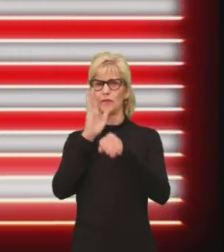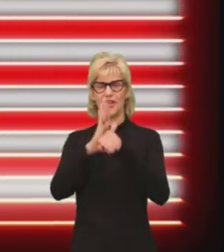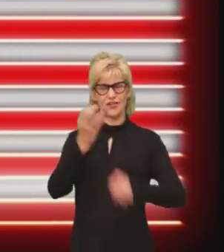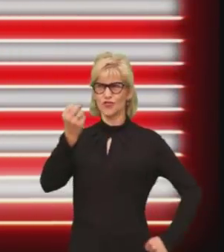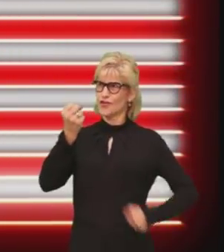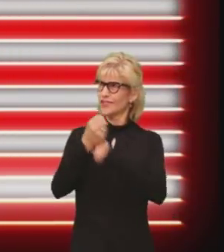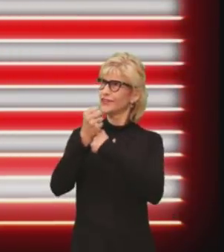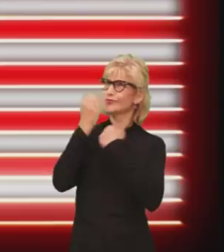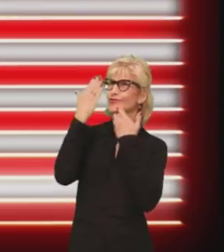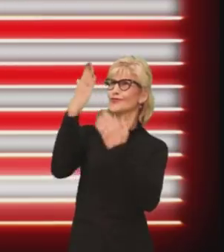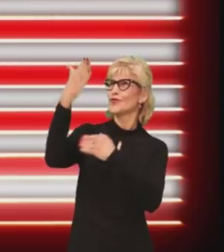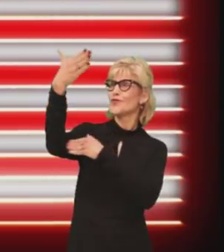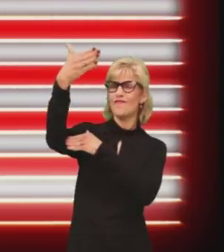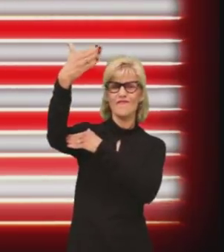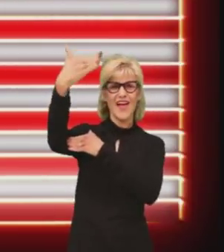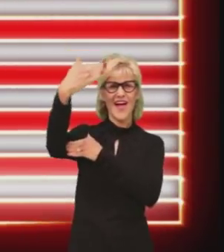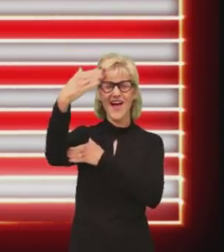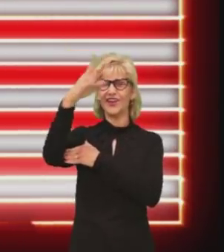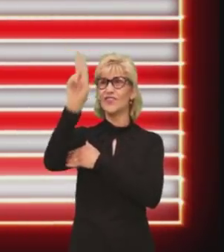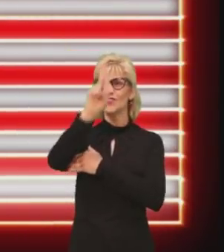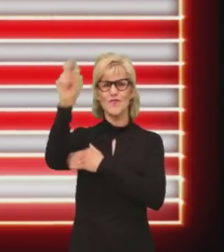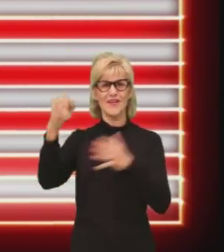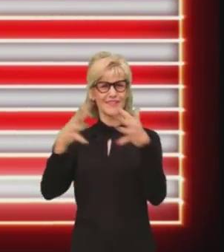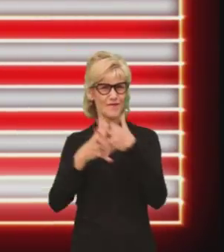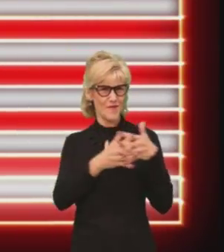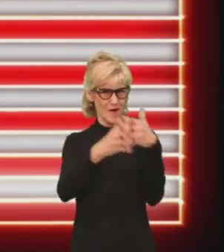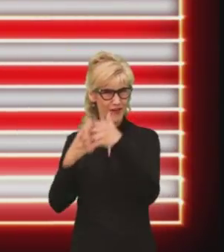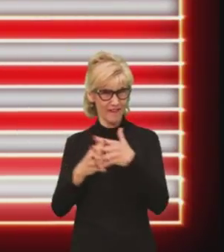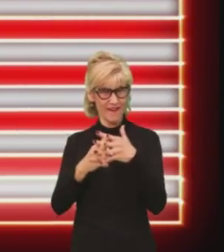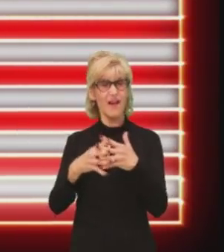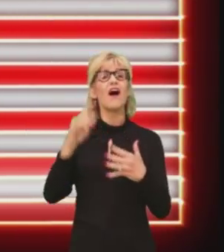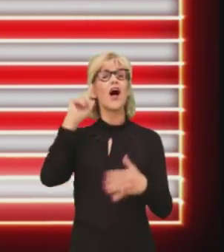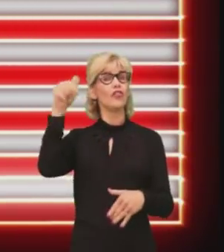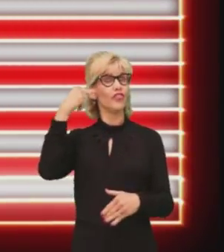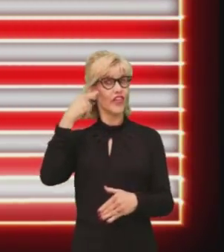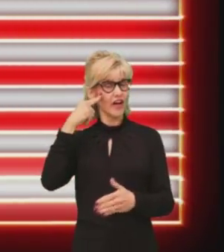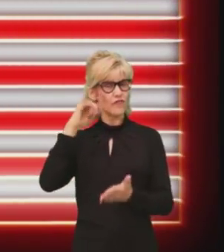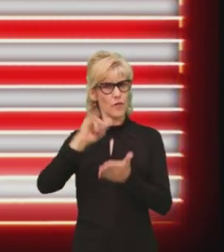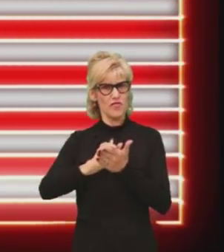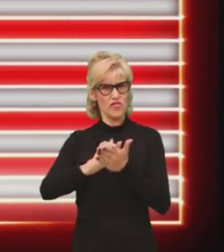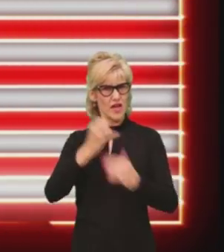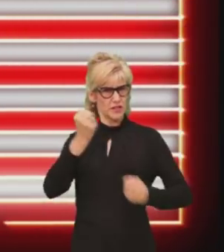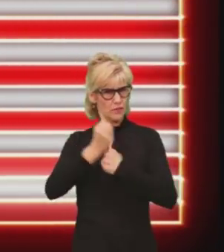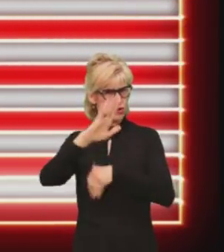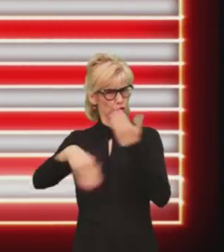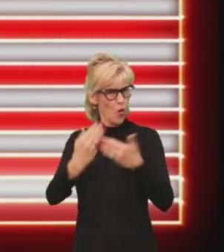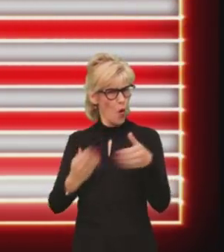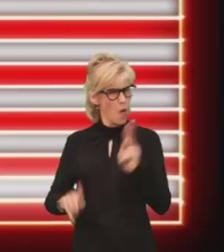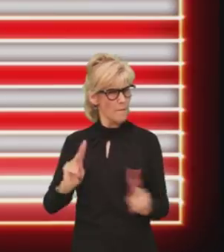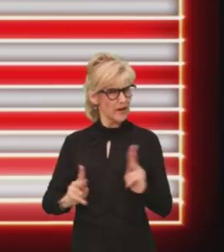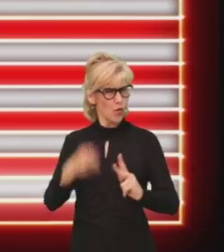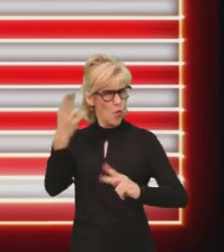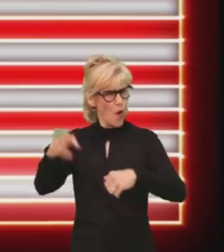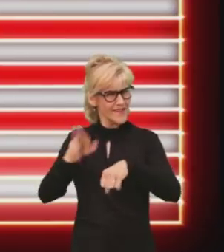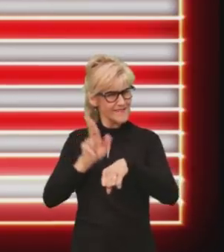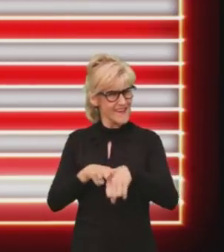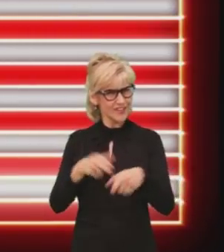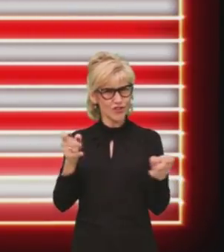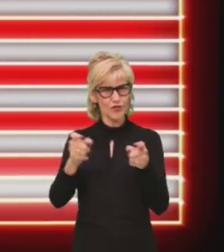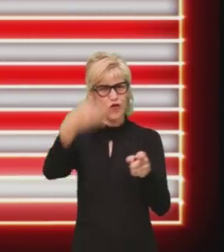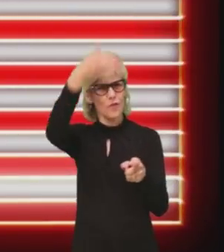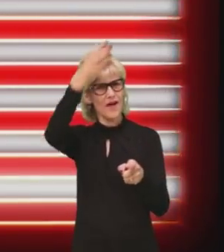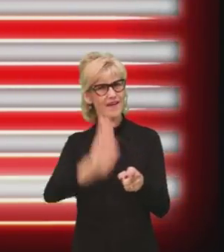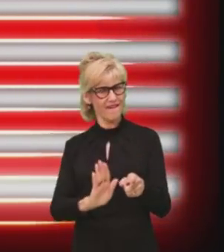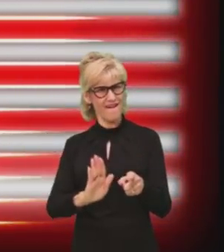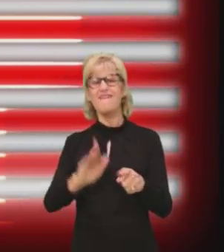I pledge allegiance to the flag of the United States of America and to the republic for which it stands, one